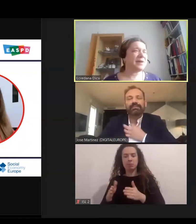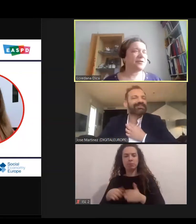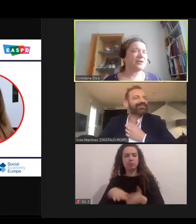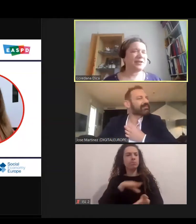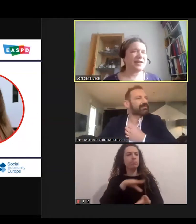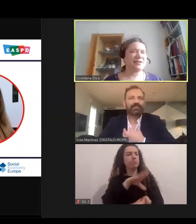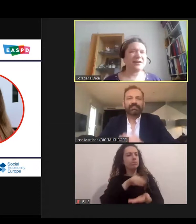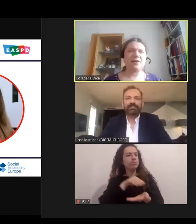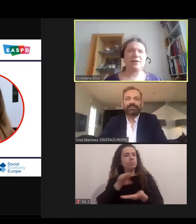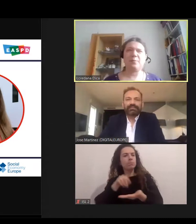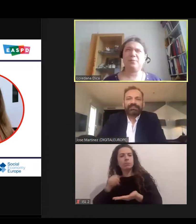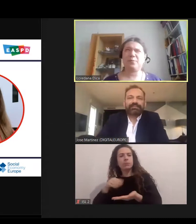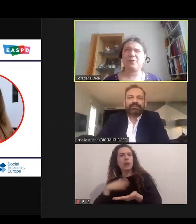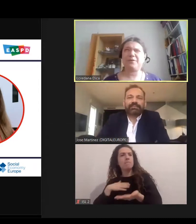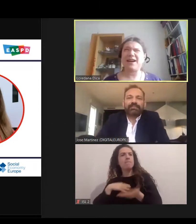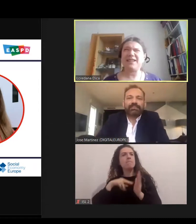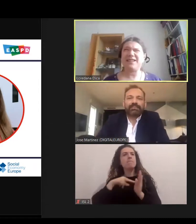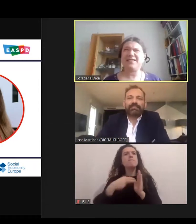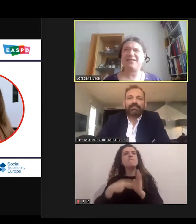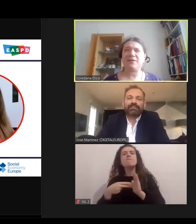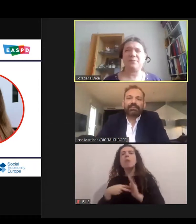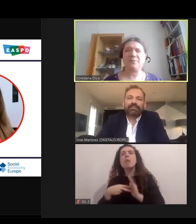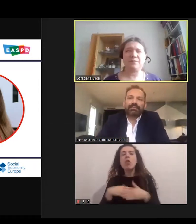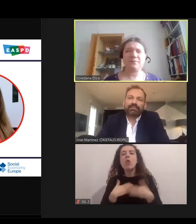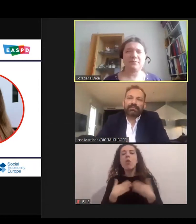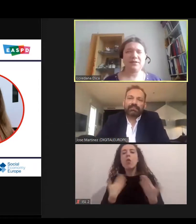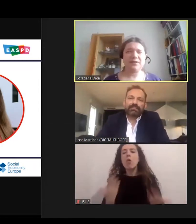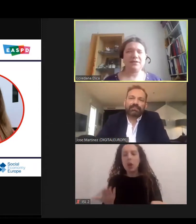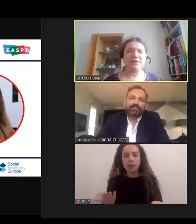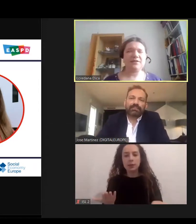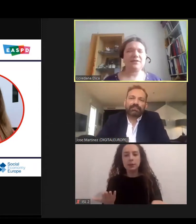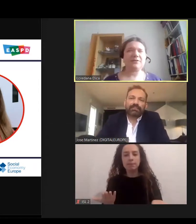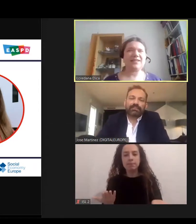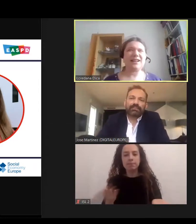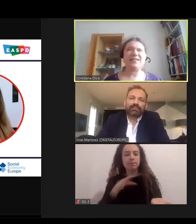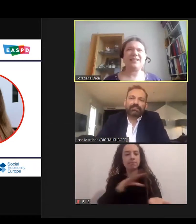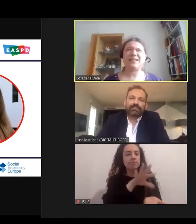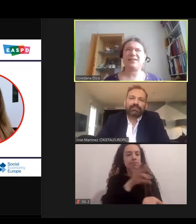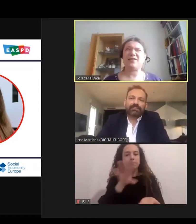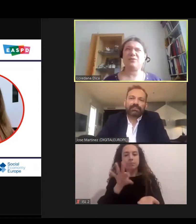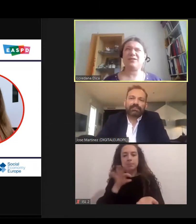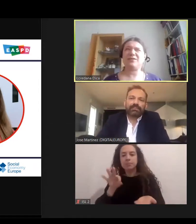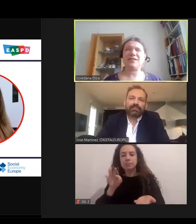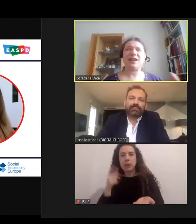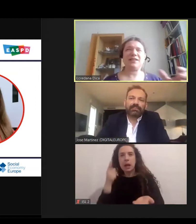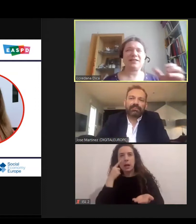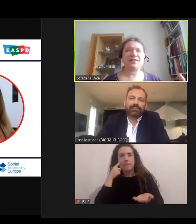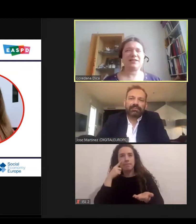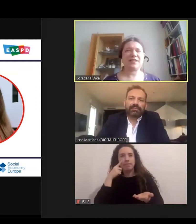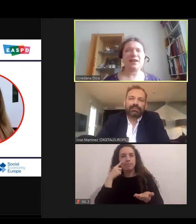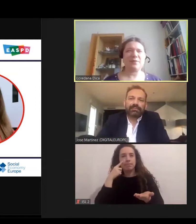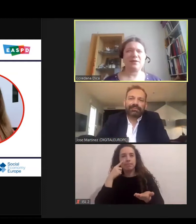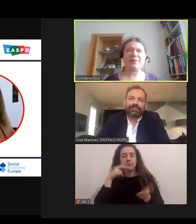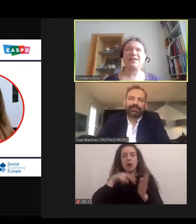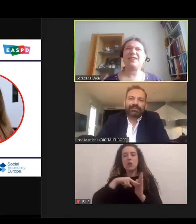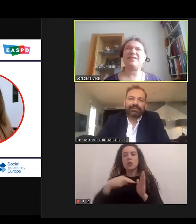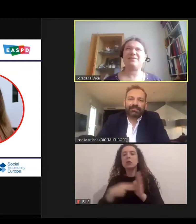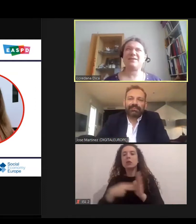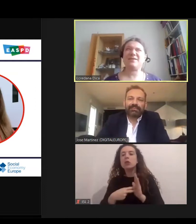and that's fantastic. I think this, for me, it is the main advantage. You know, I